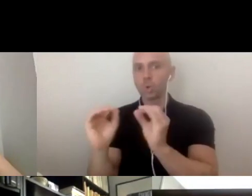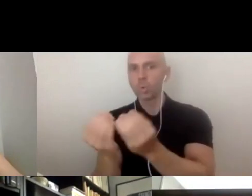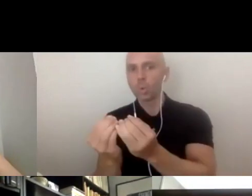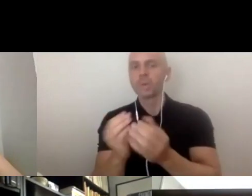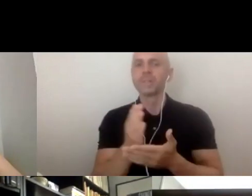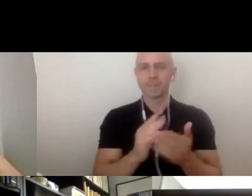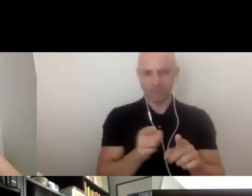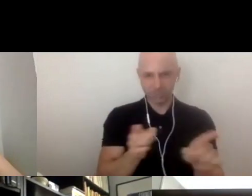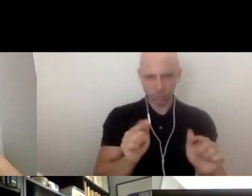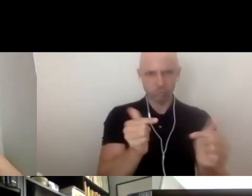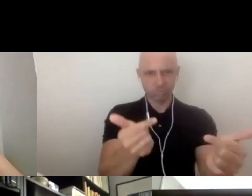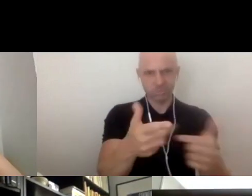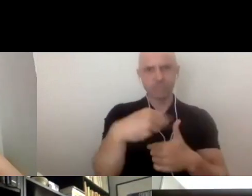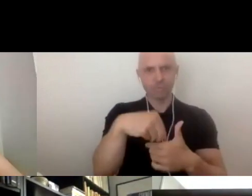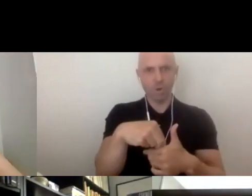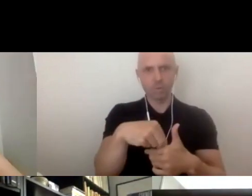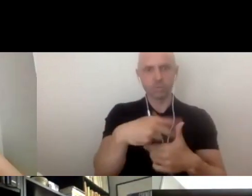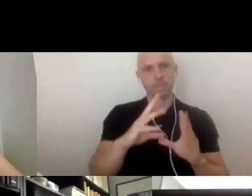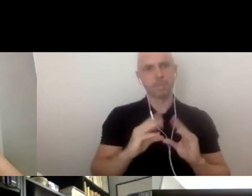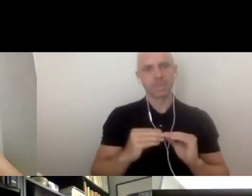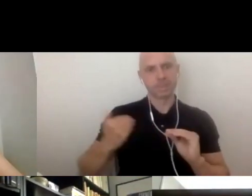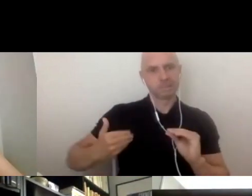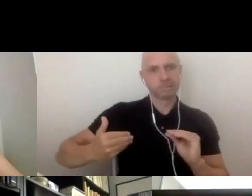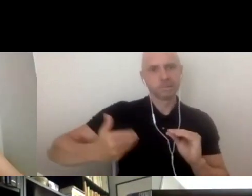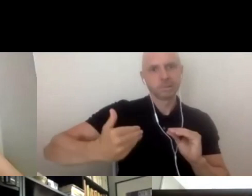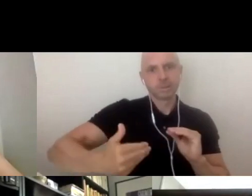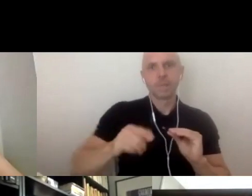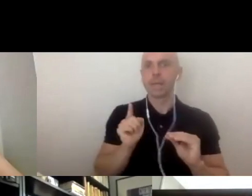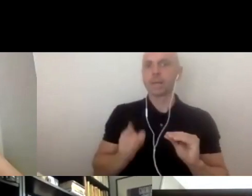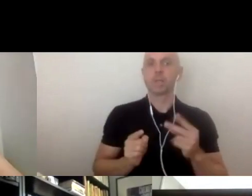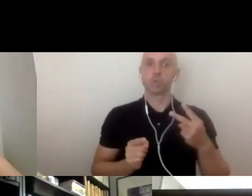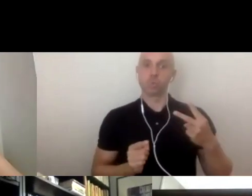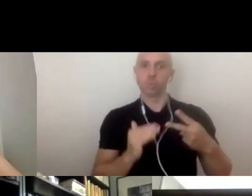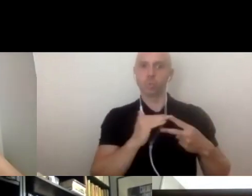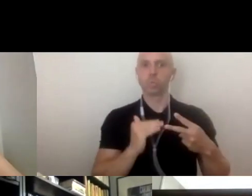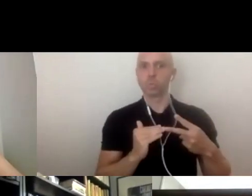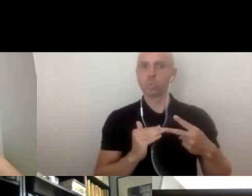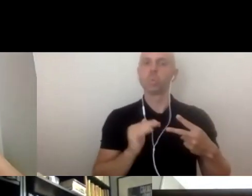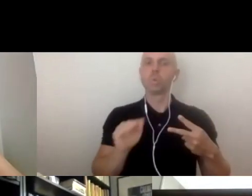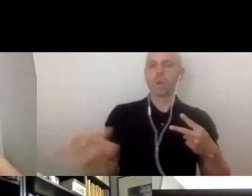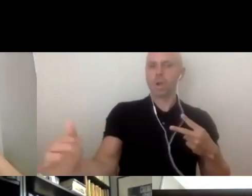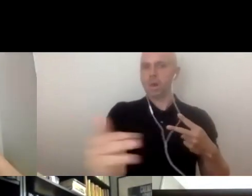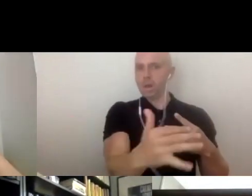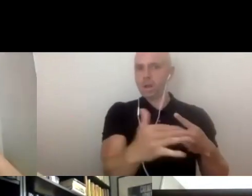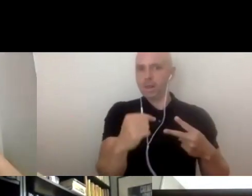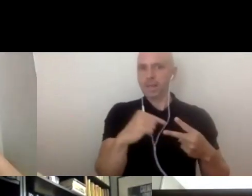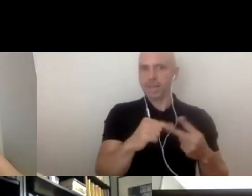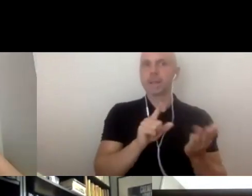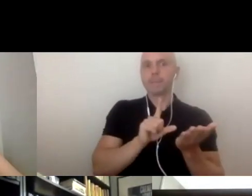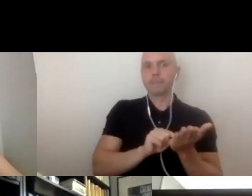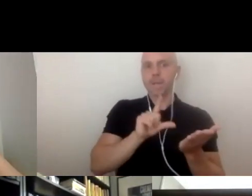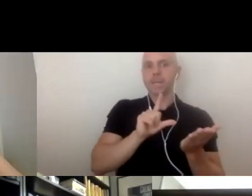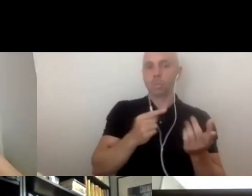those consultations. And they are preparing a report to go to City Council in the fall.